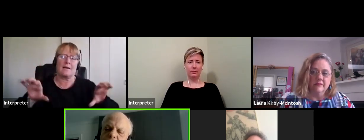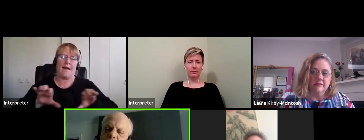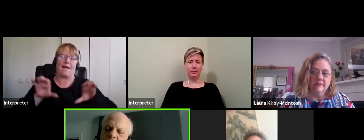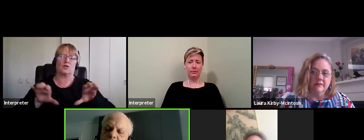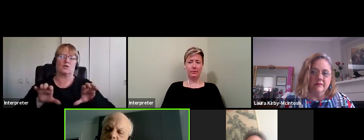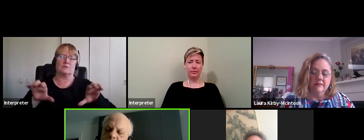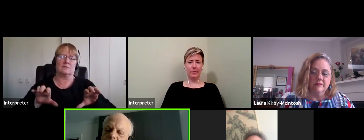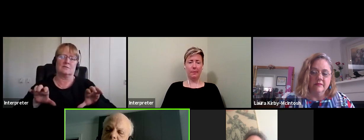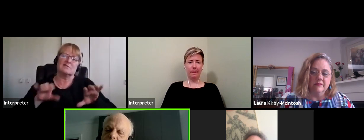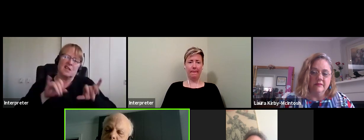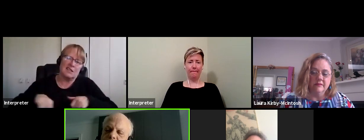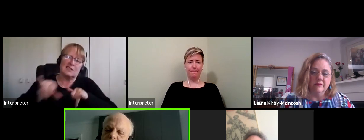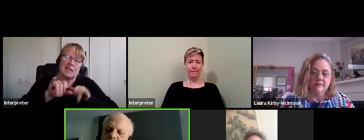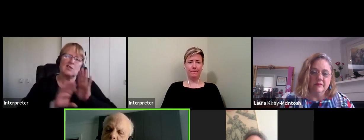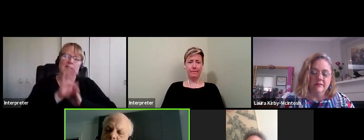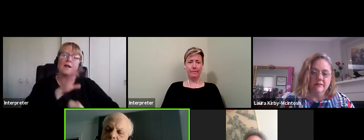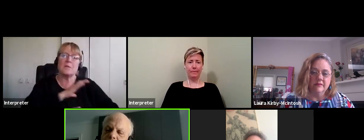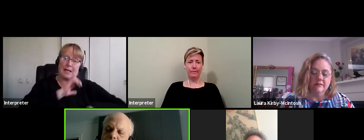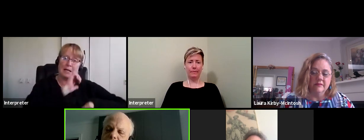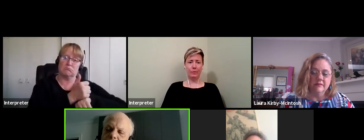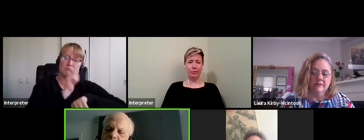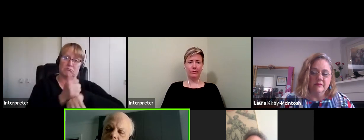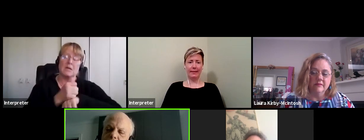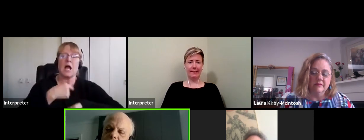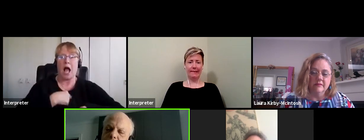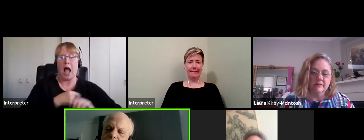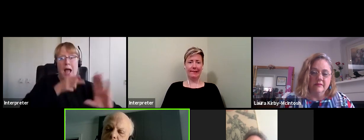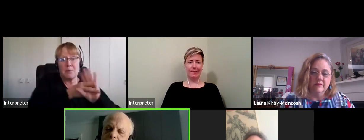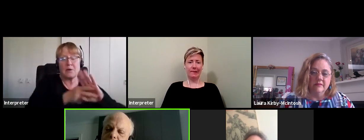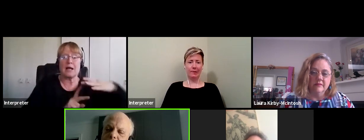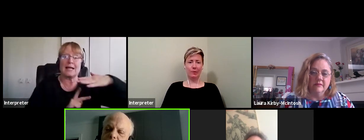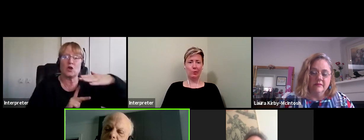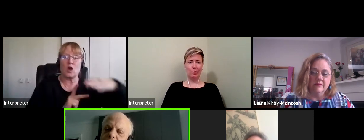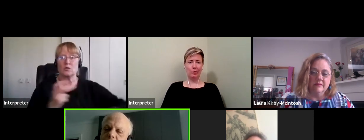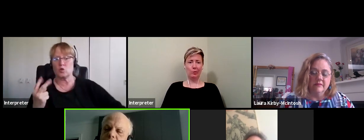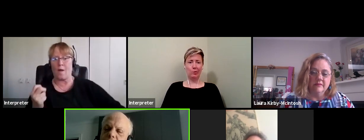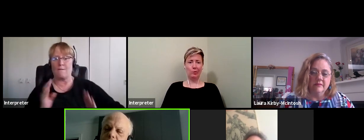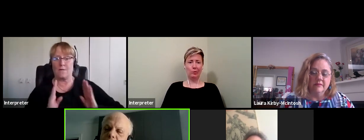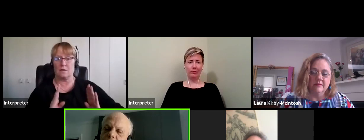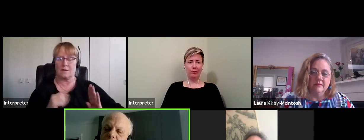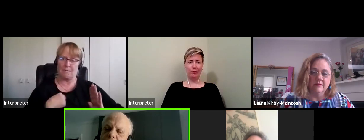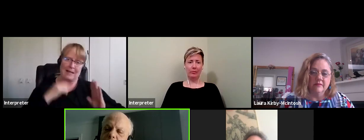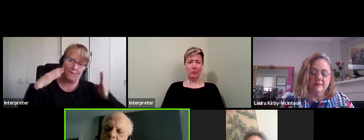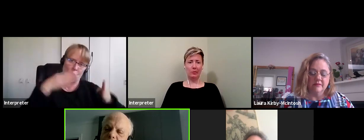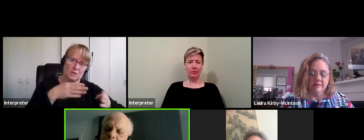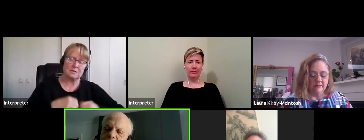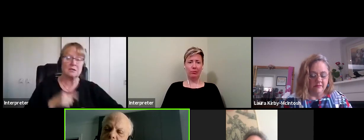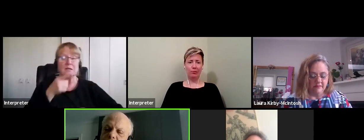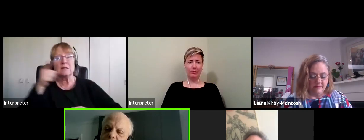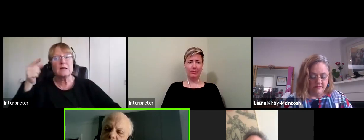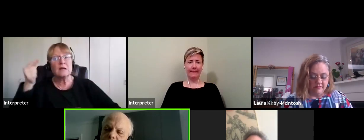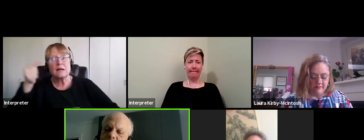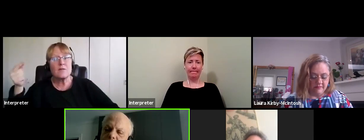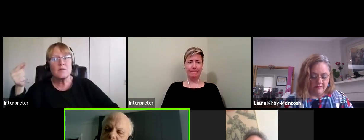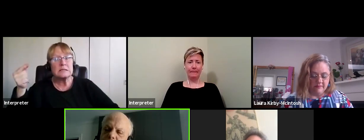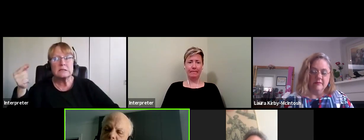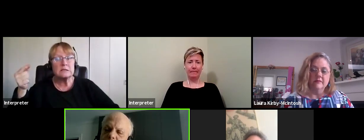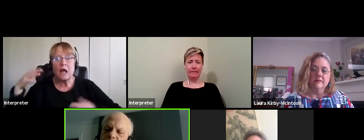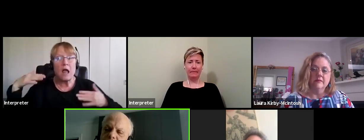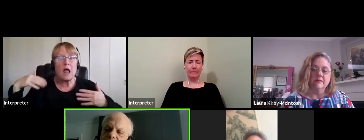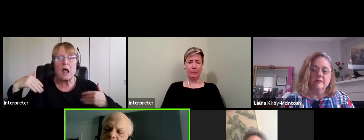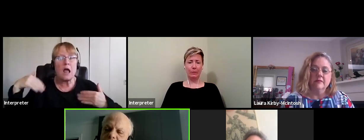the standards development committees were set up. I'm on the one for kindergarten to grade 12. they have not, the government has not asked